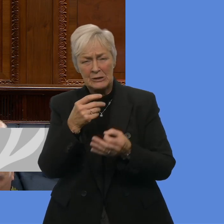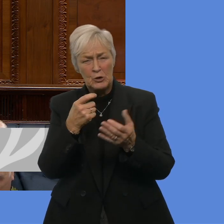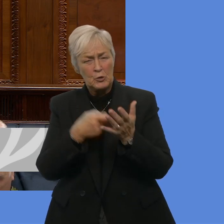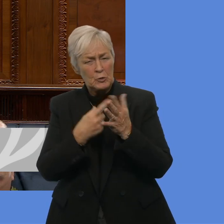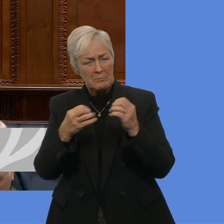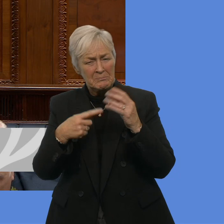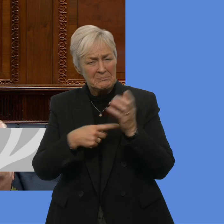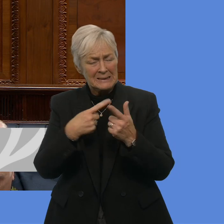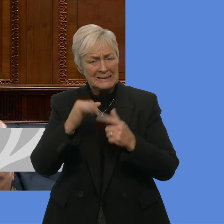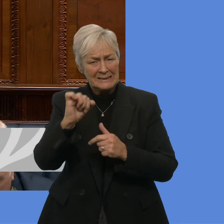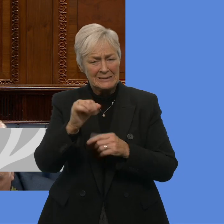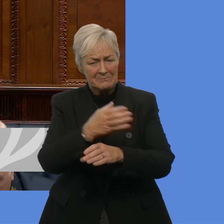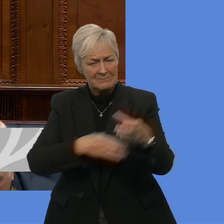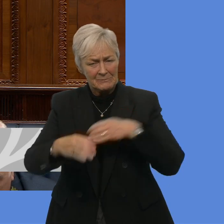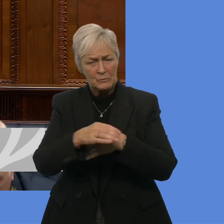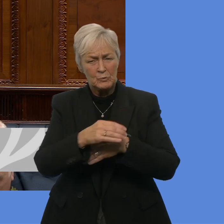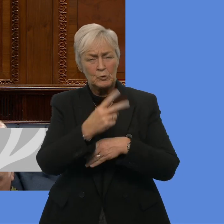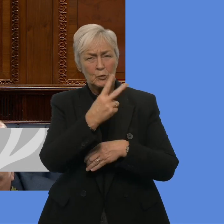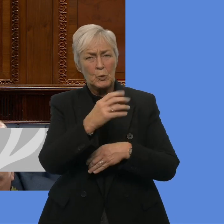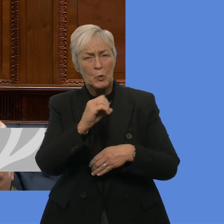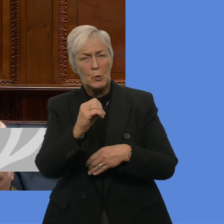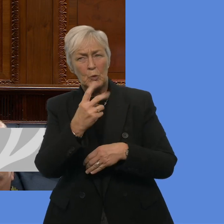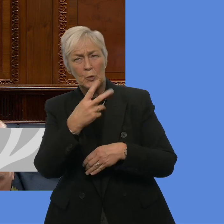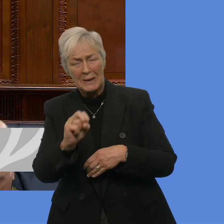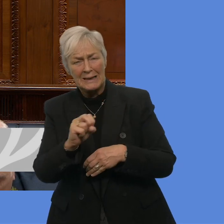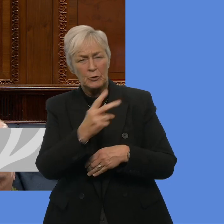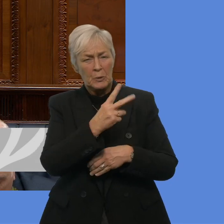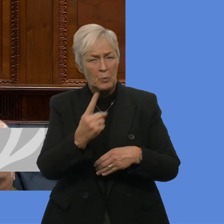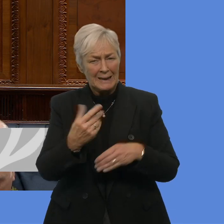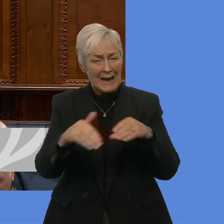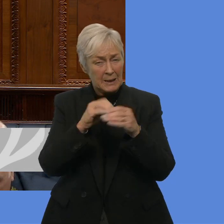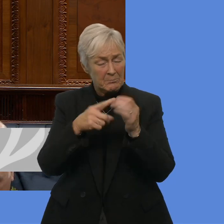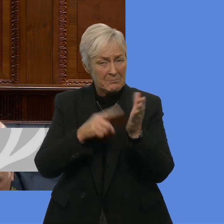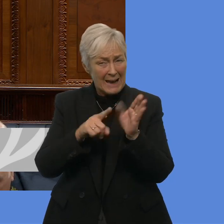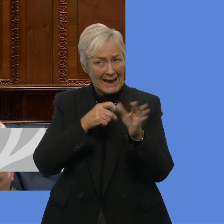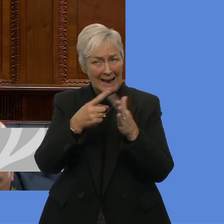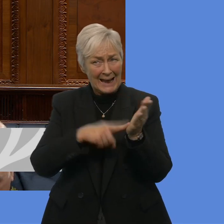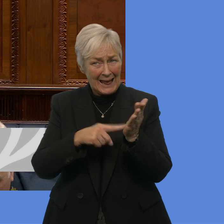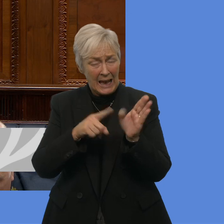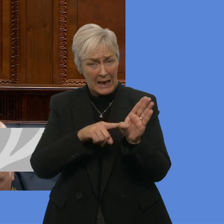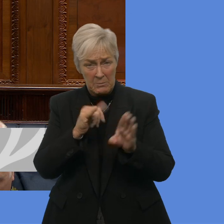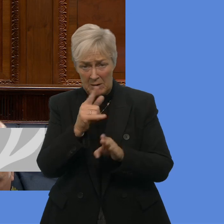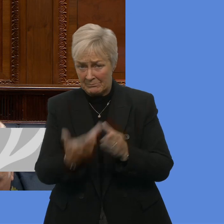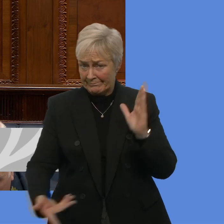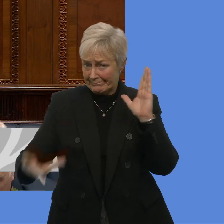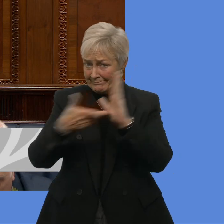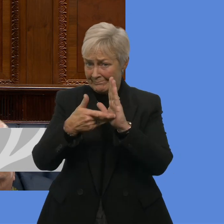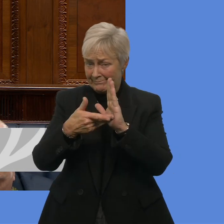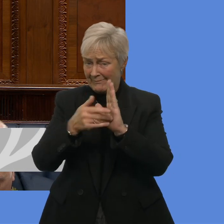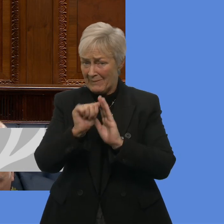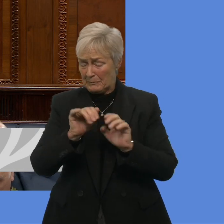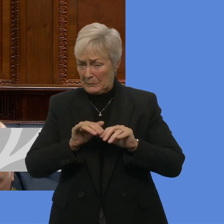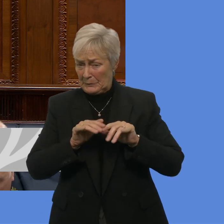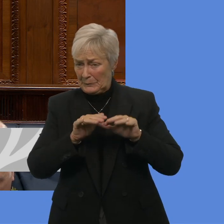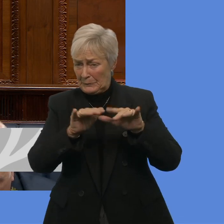in 2021-22 at Walworth and Ballykelly may in any way be contributing to the exacerbation